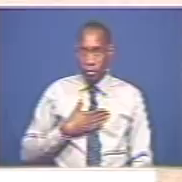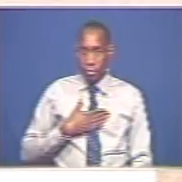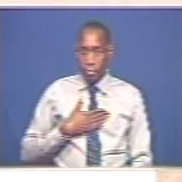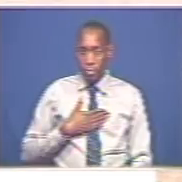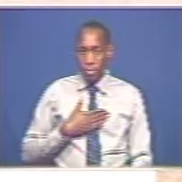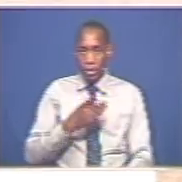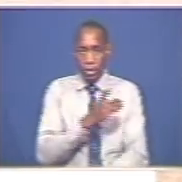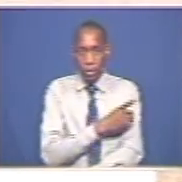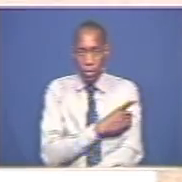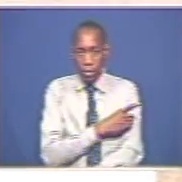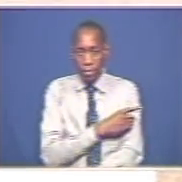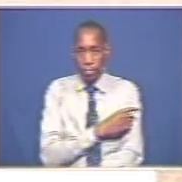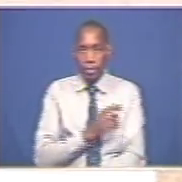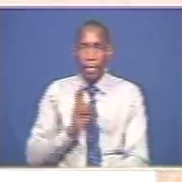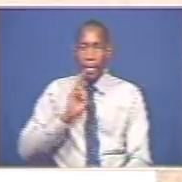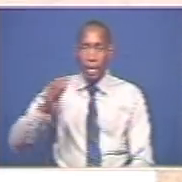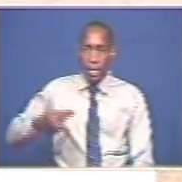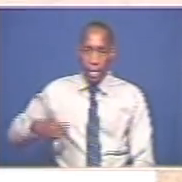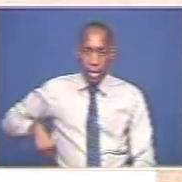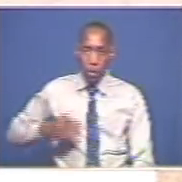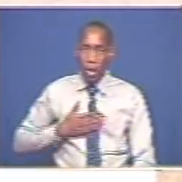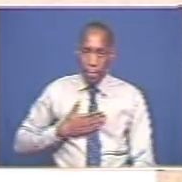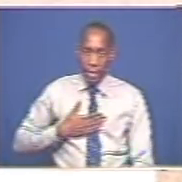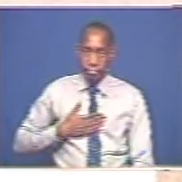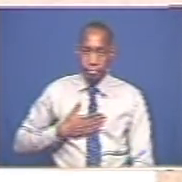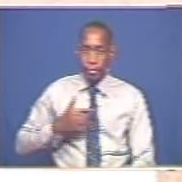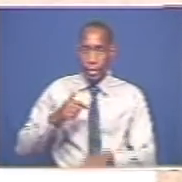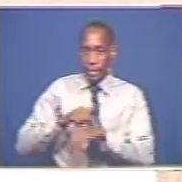psychiatrist is my uncle. Yeah. And that's when,